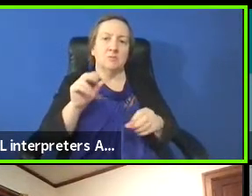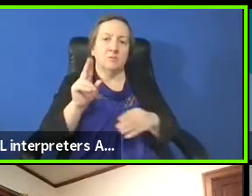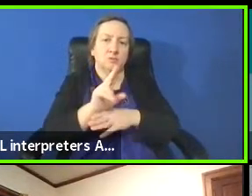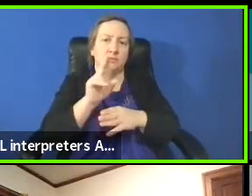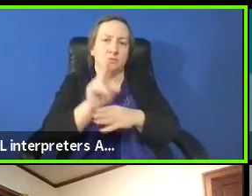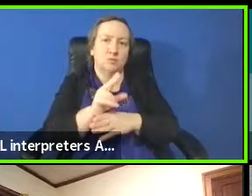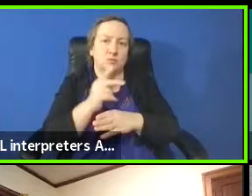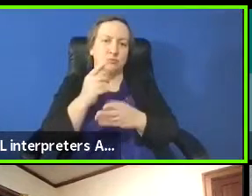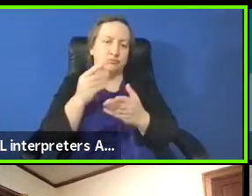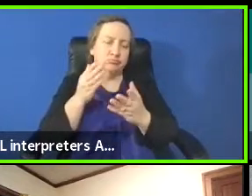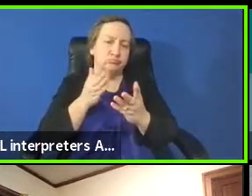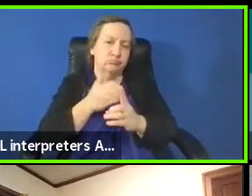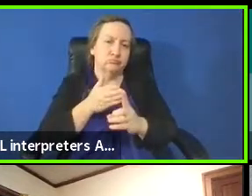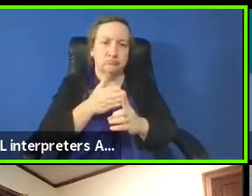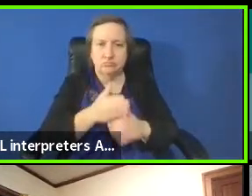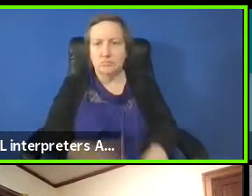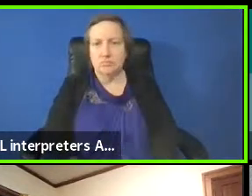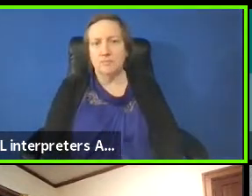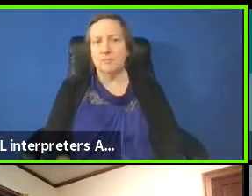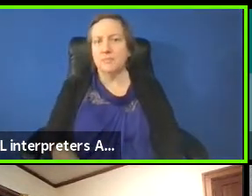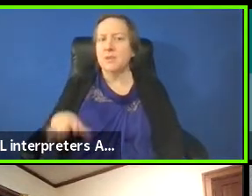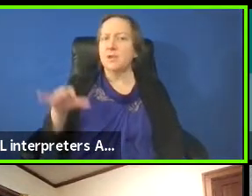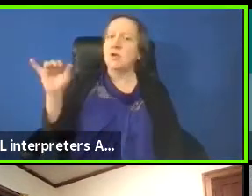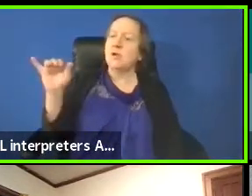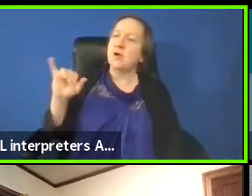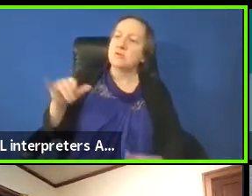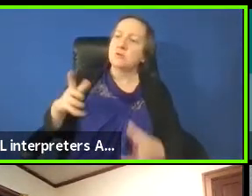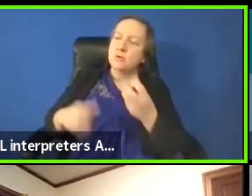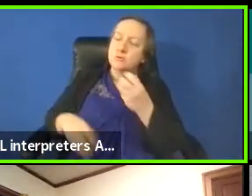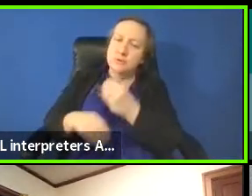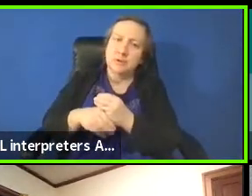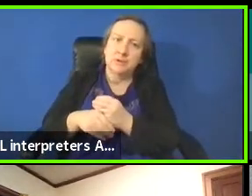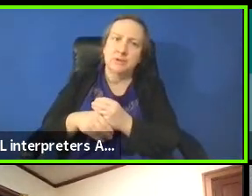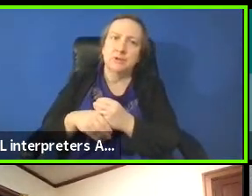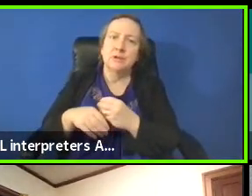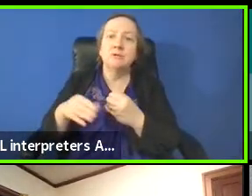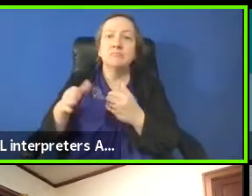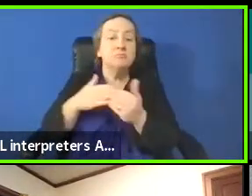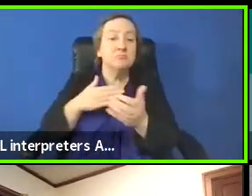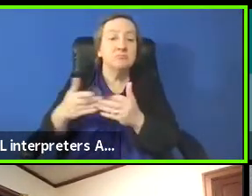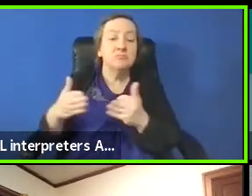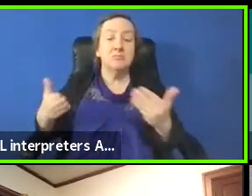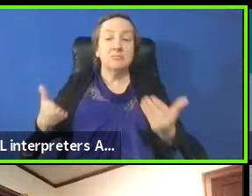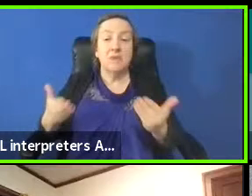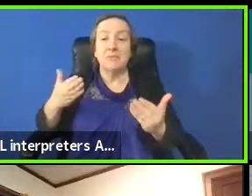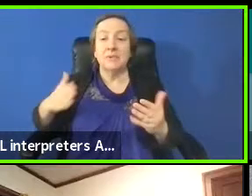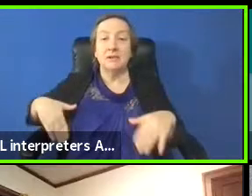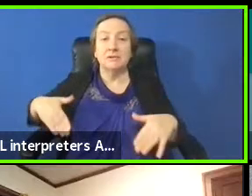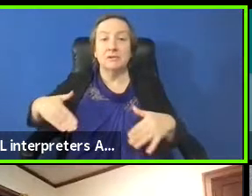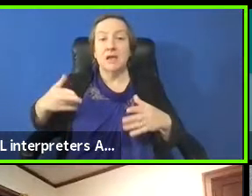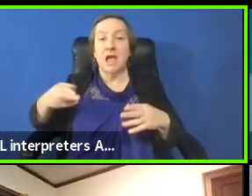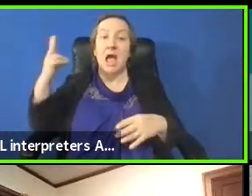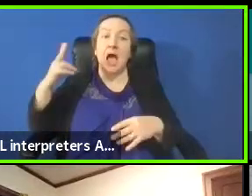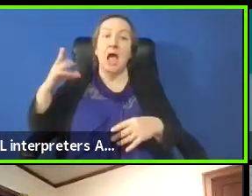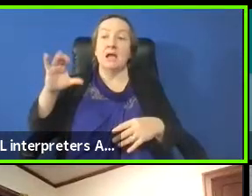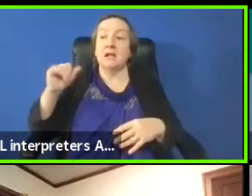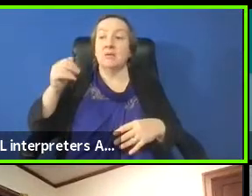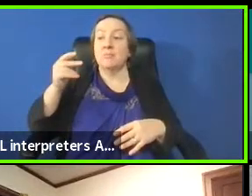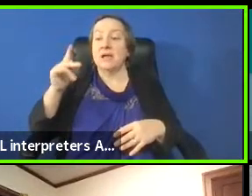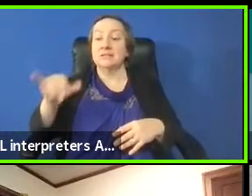for use. And also, just to add to that, while there might not be both high capacity